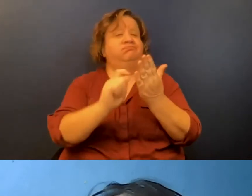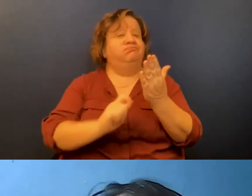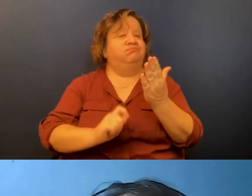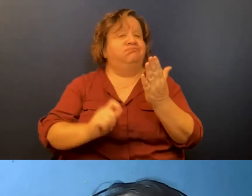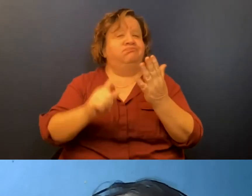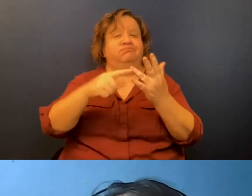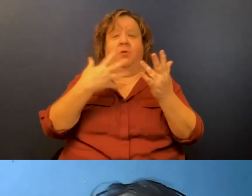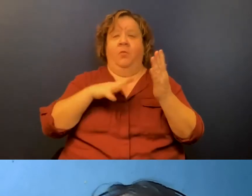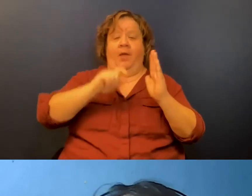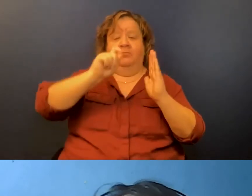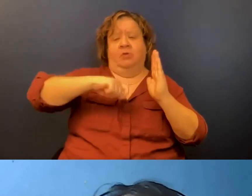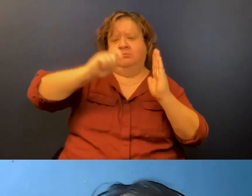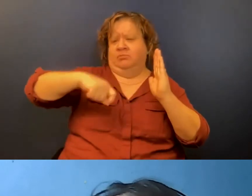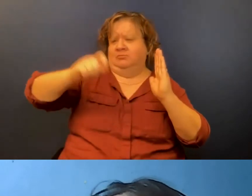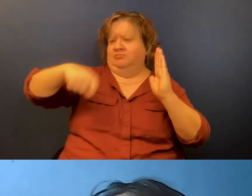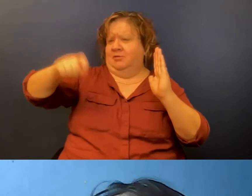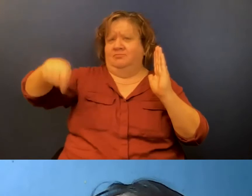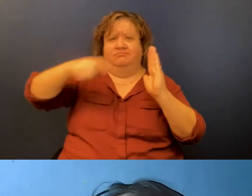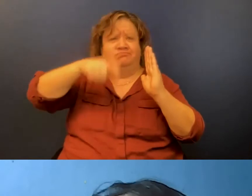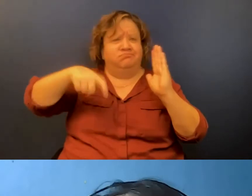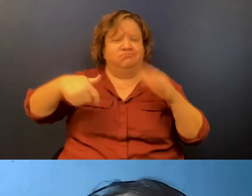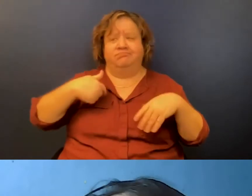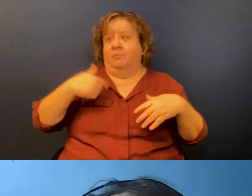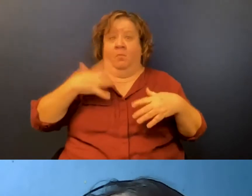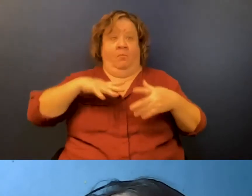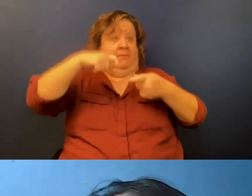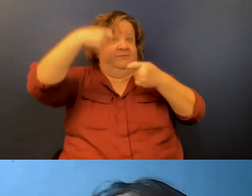scenery makers, scenographers,